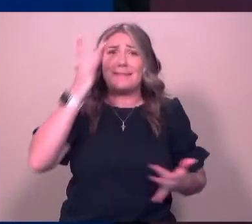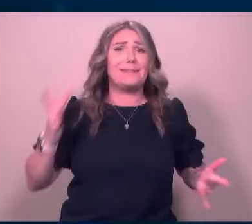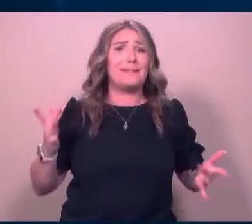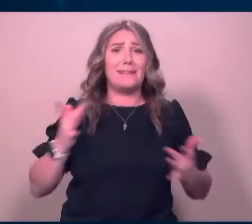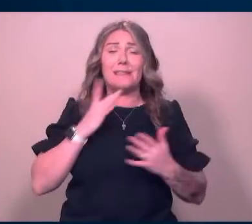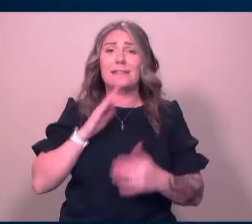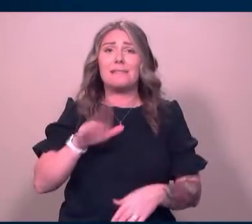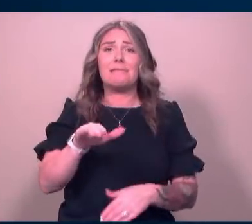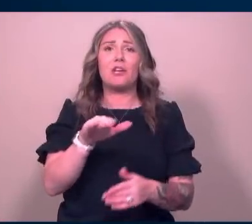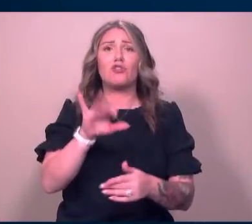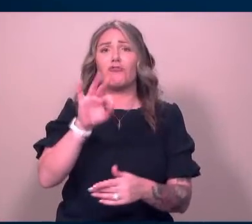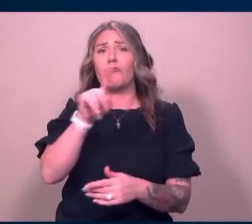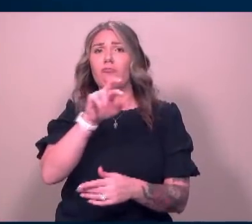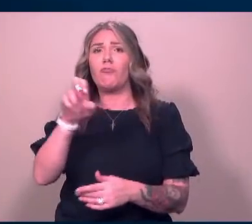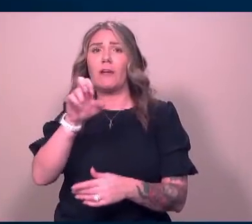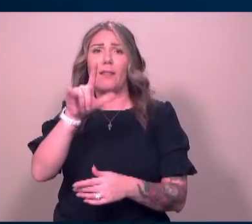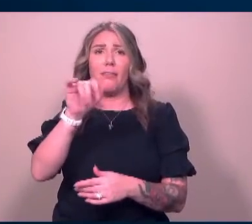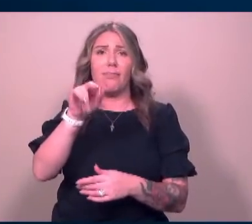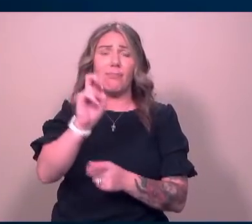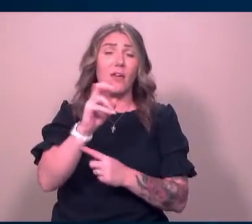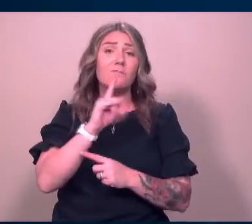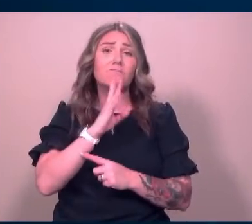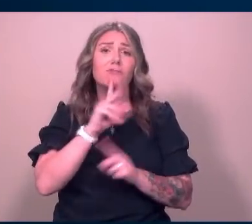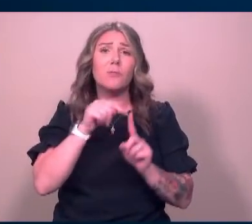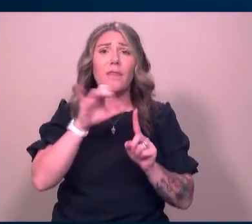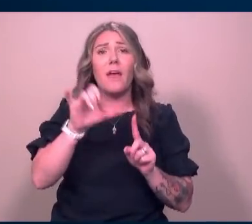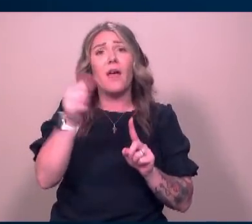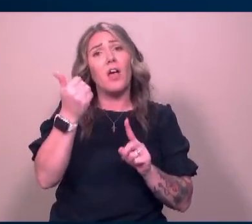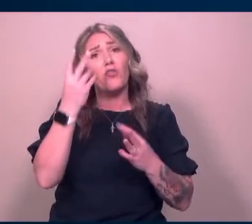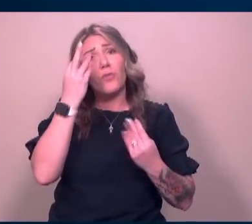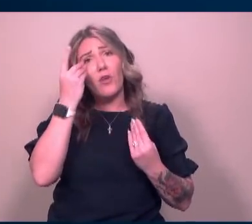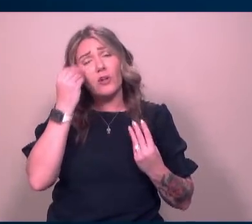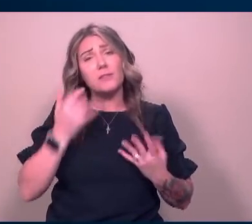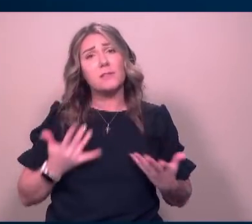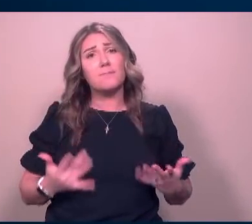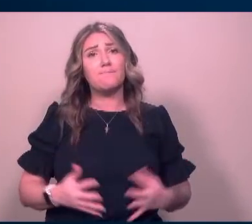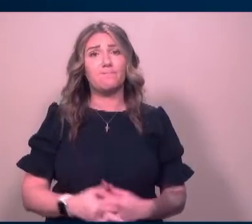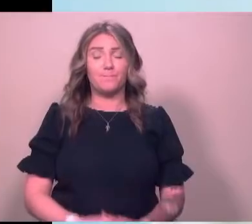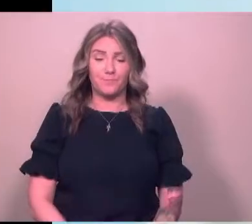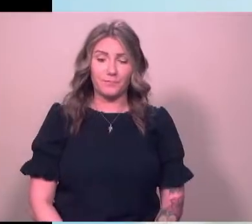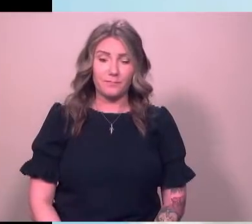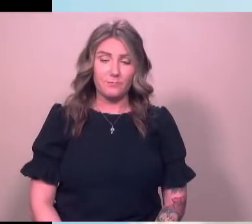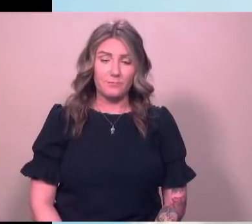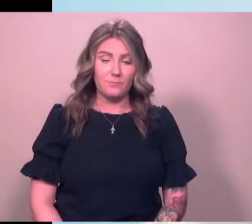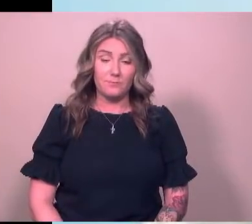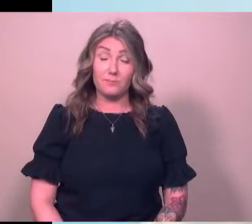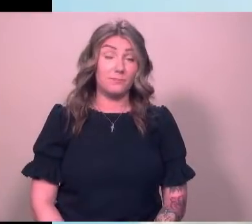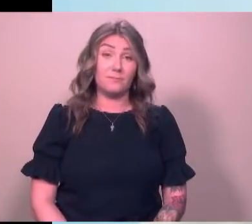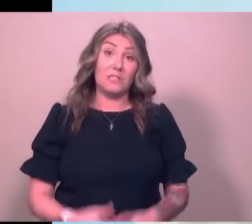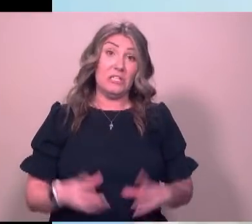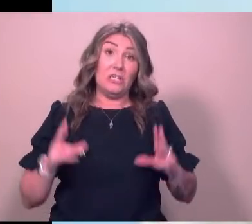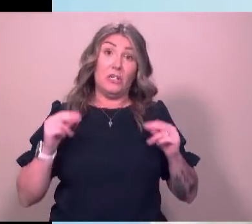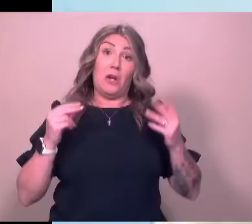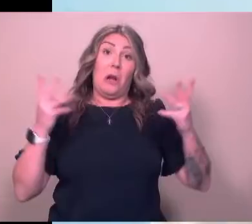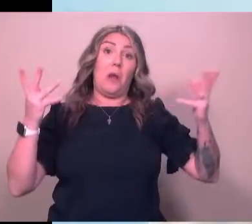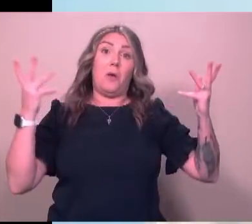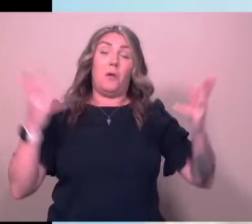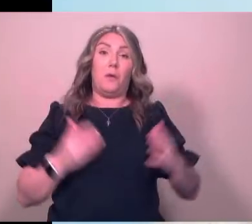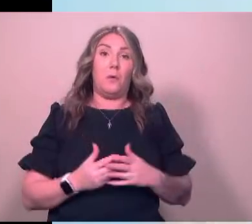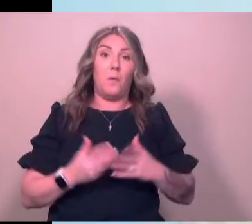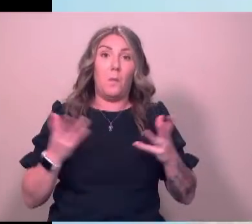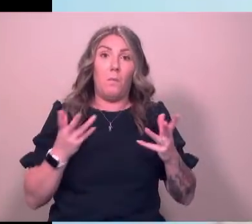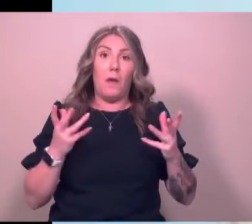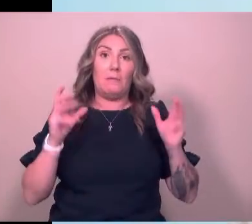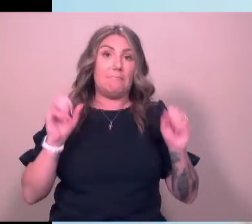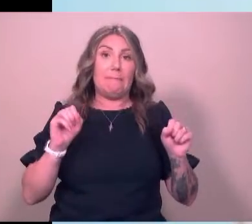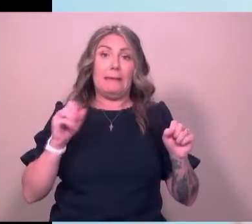Freelove, you talked a little bit about that. Any other thoughts? I mean, what can Joe Kansan do? First and